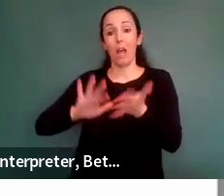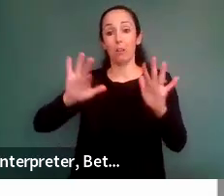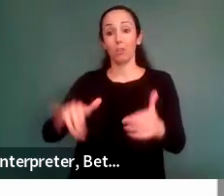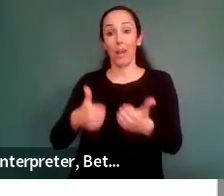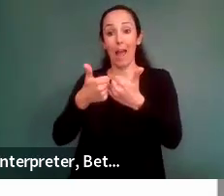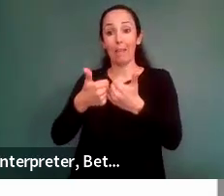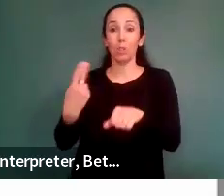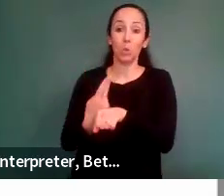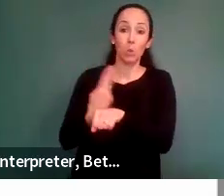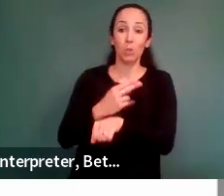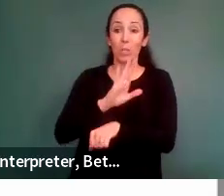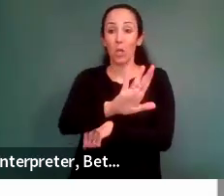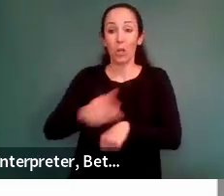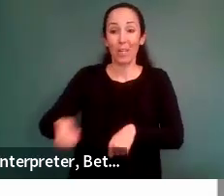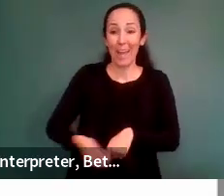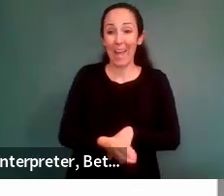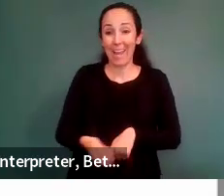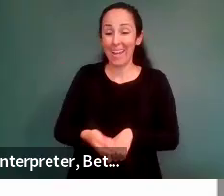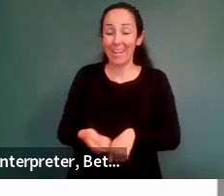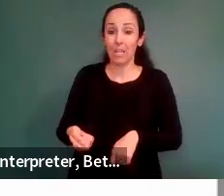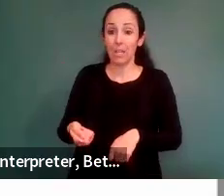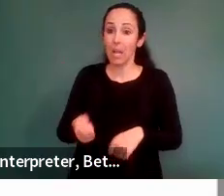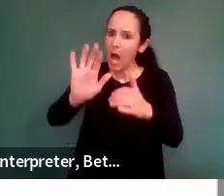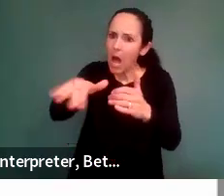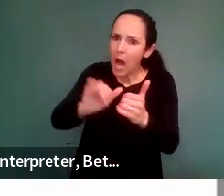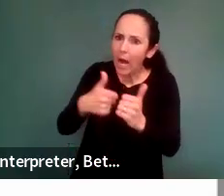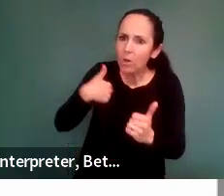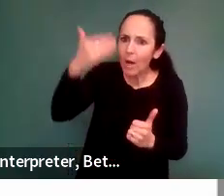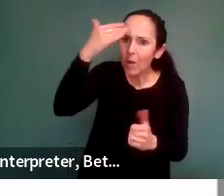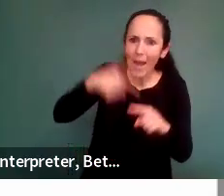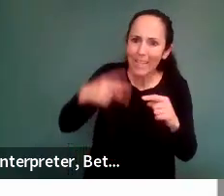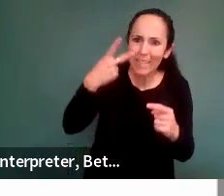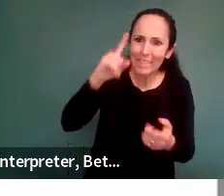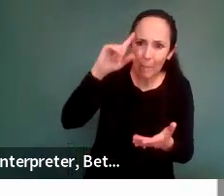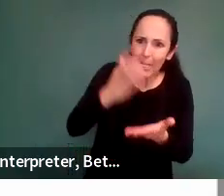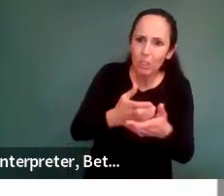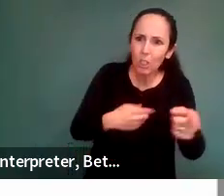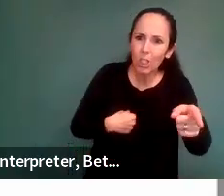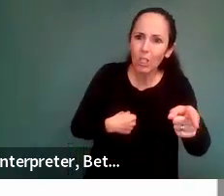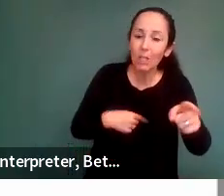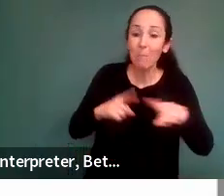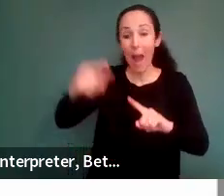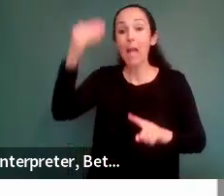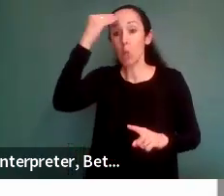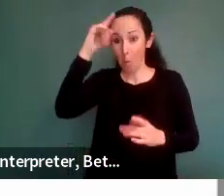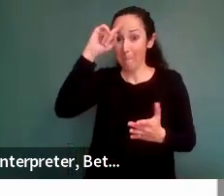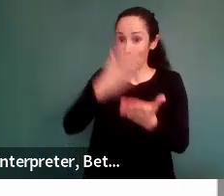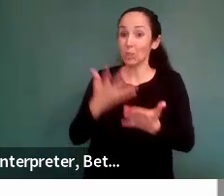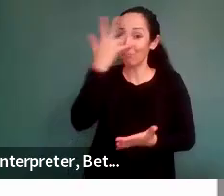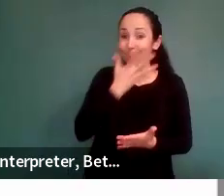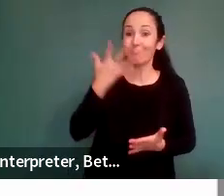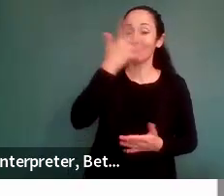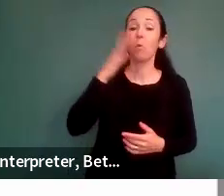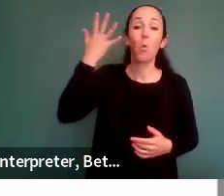do I know that? I'm not looking at it. That I promise you that. I know that because